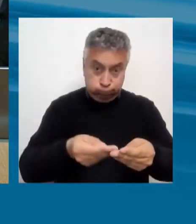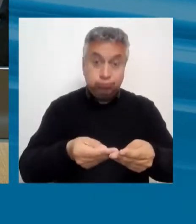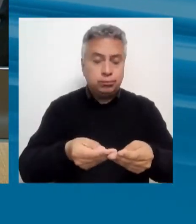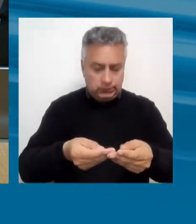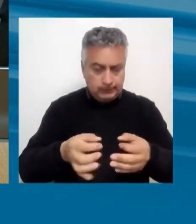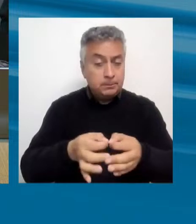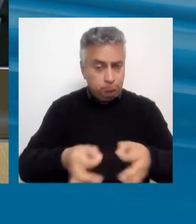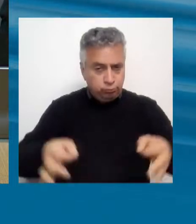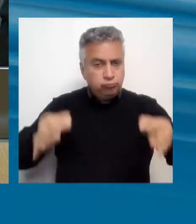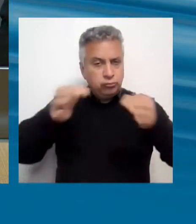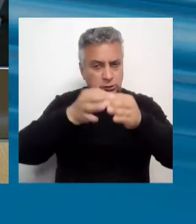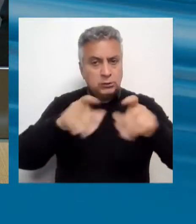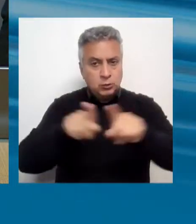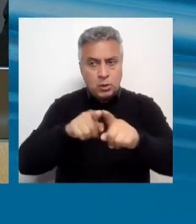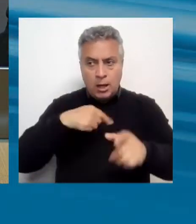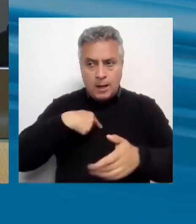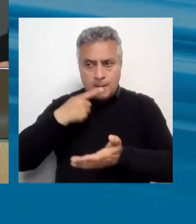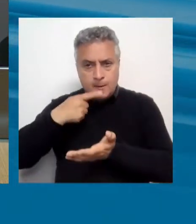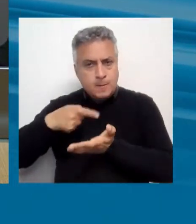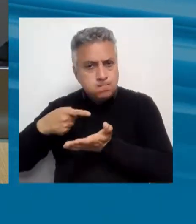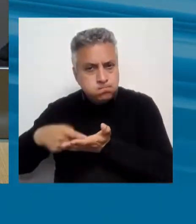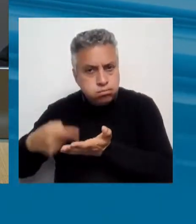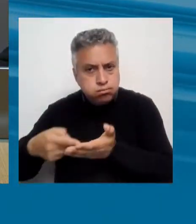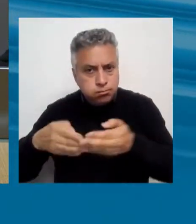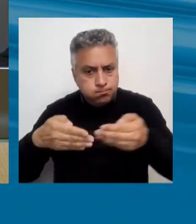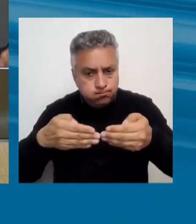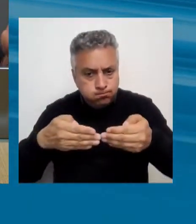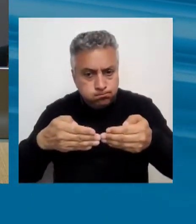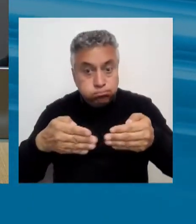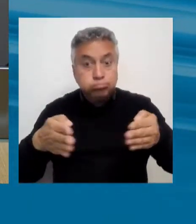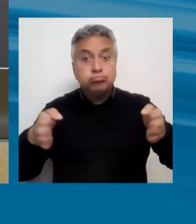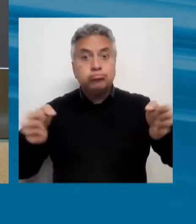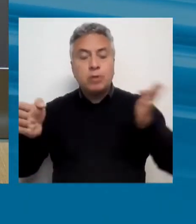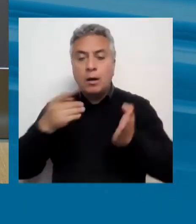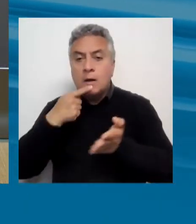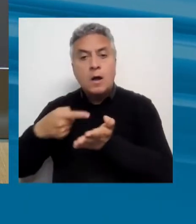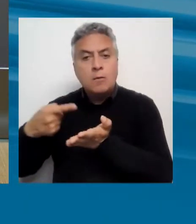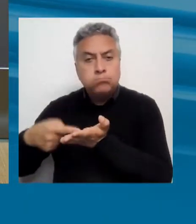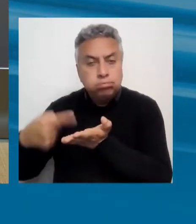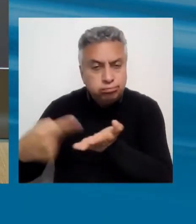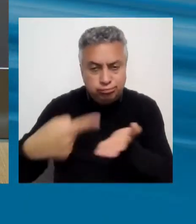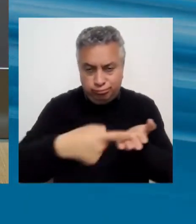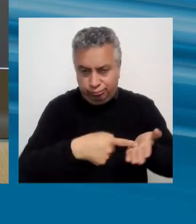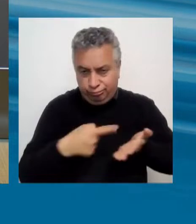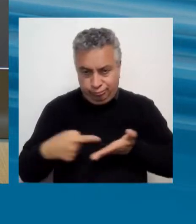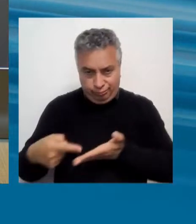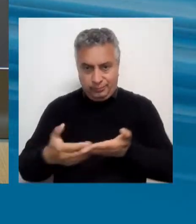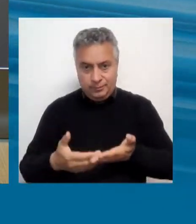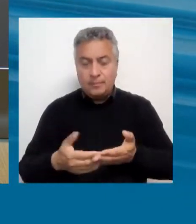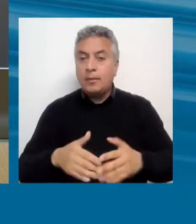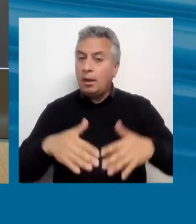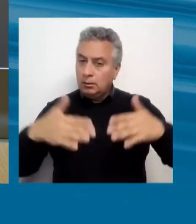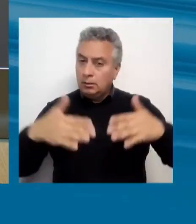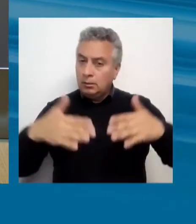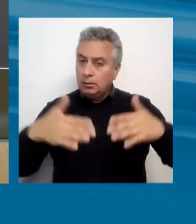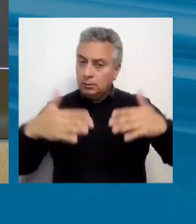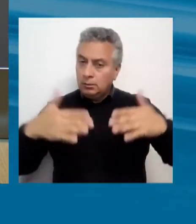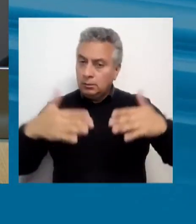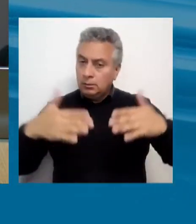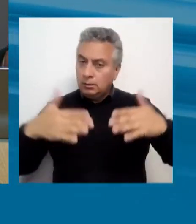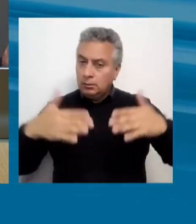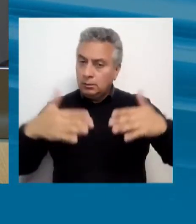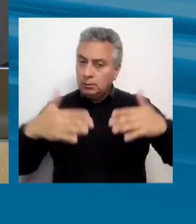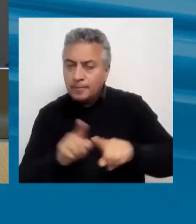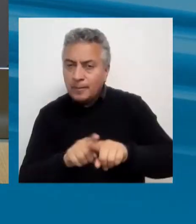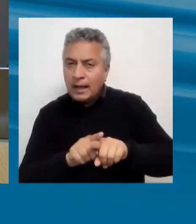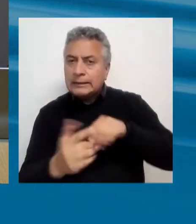social policies going forward. We were asked to discuss how to reduce inequality and foster inclusion